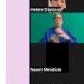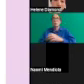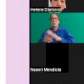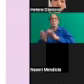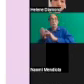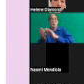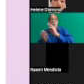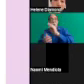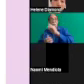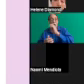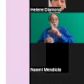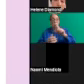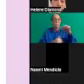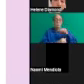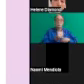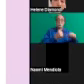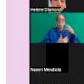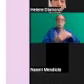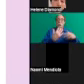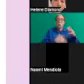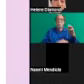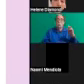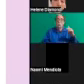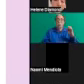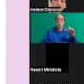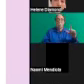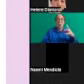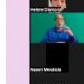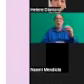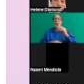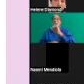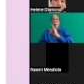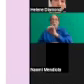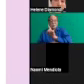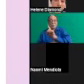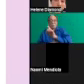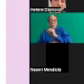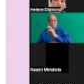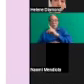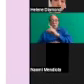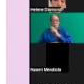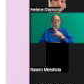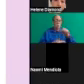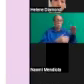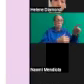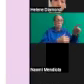the identity model. And I like to describe it actually in that sequence as well.